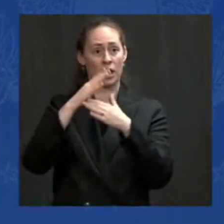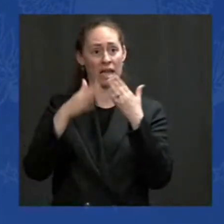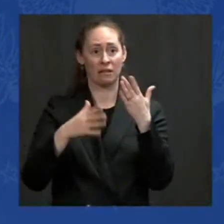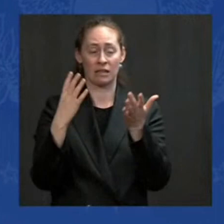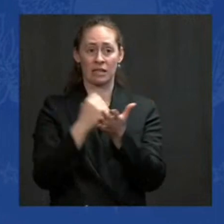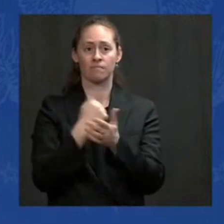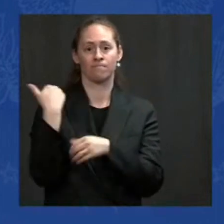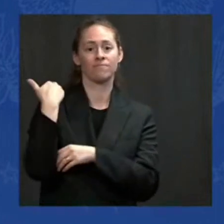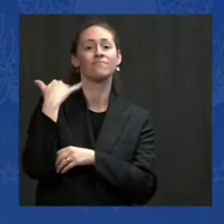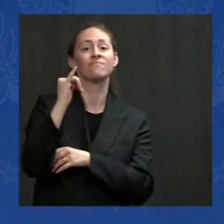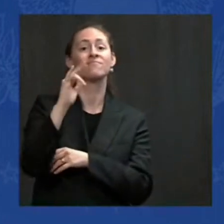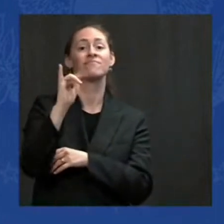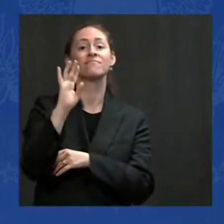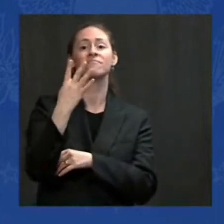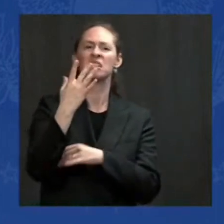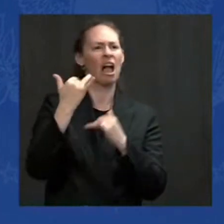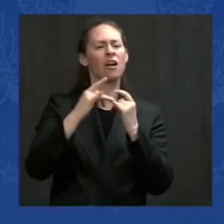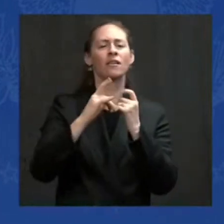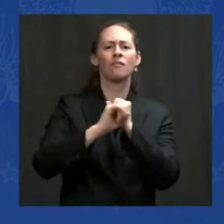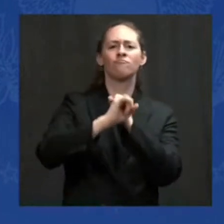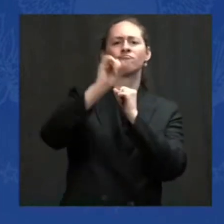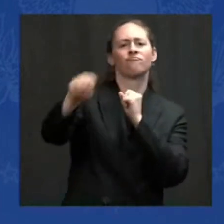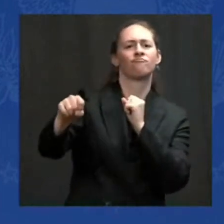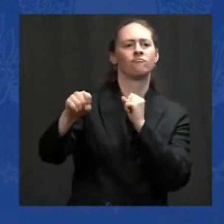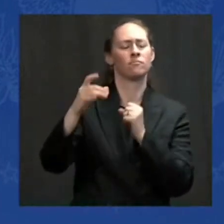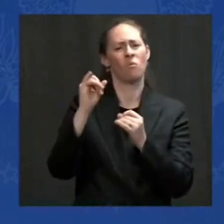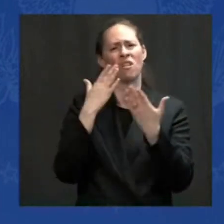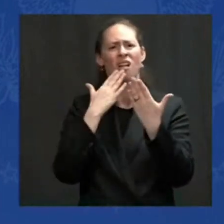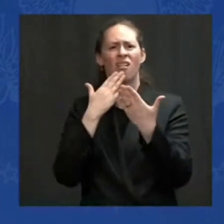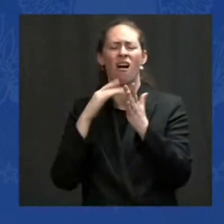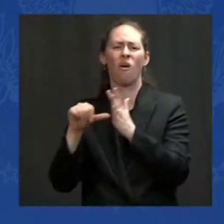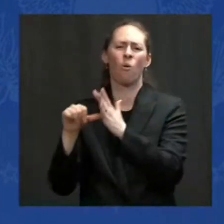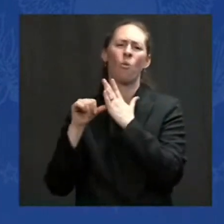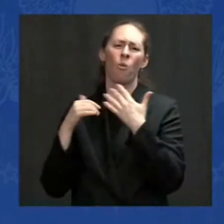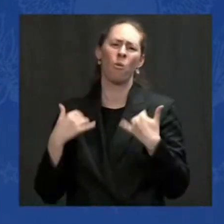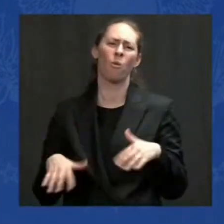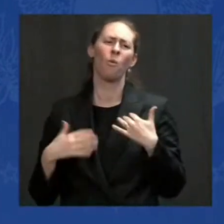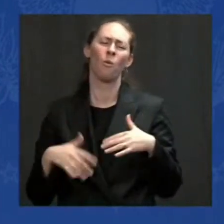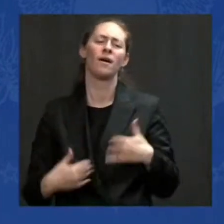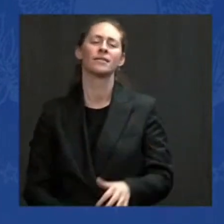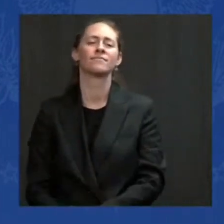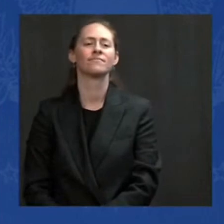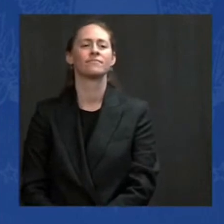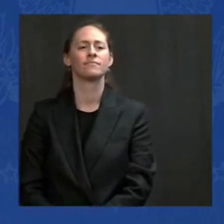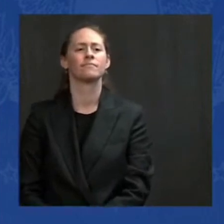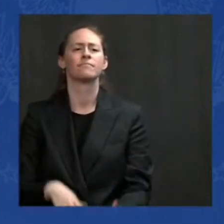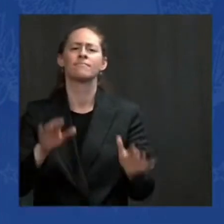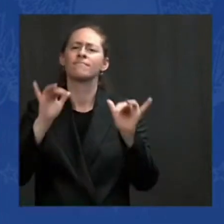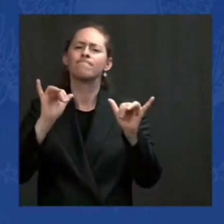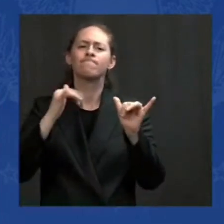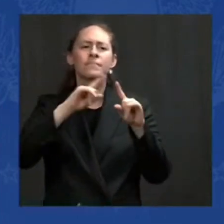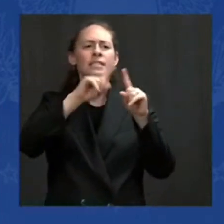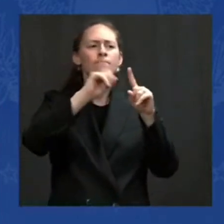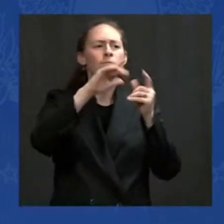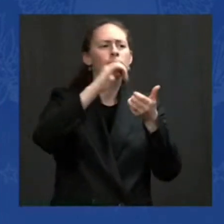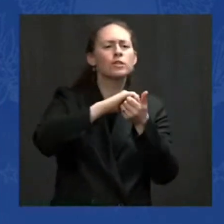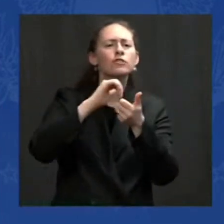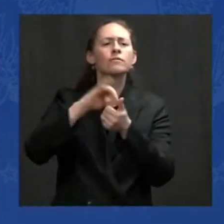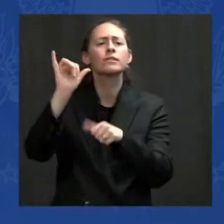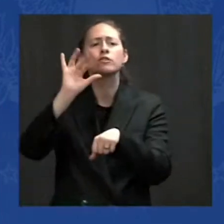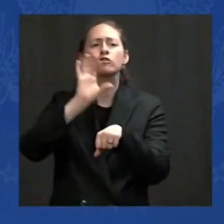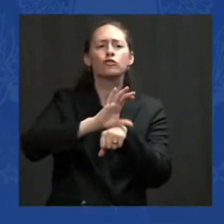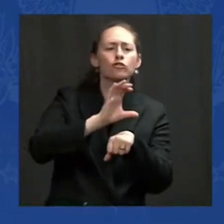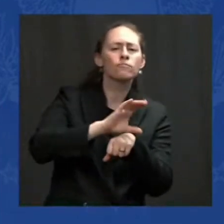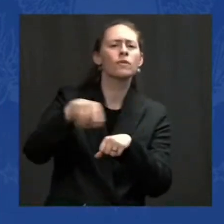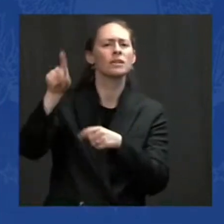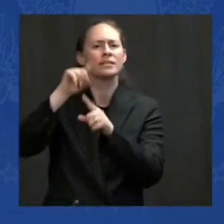So thank you to all of our partners. And of course, we're going to keep partnering with community faith-based organizations all across the country.